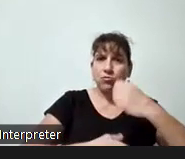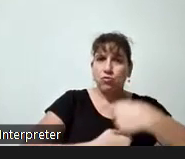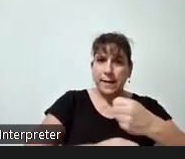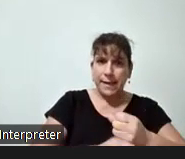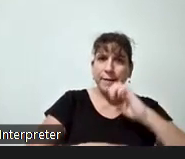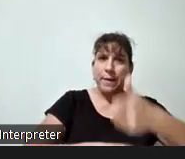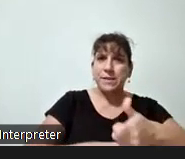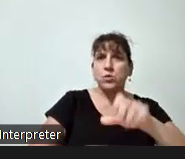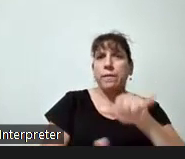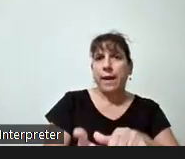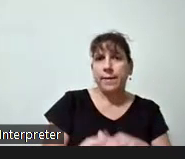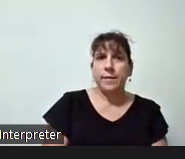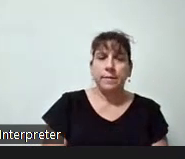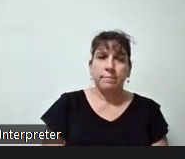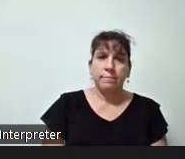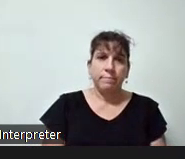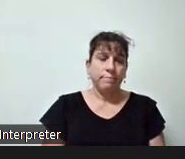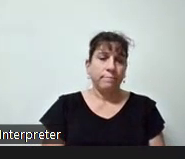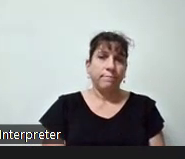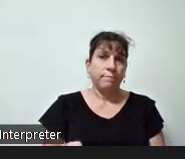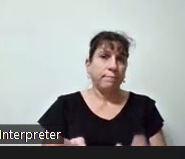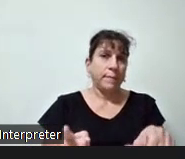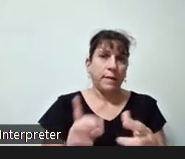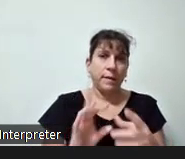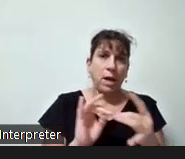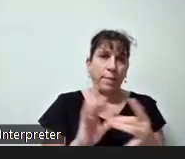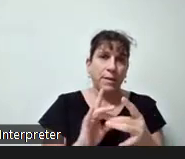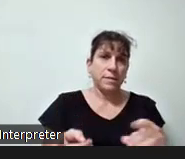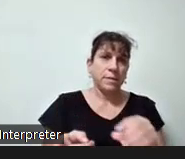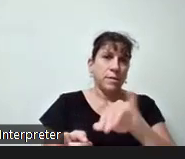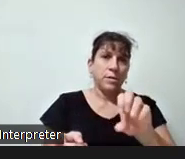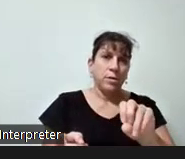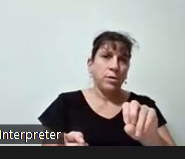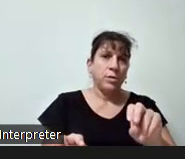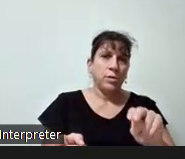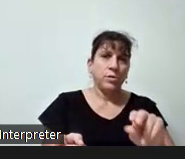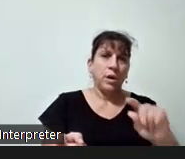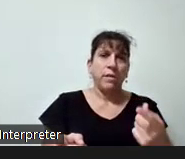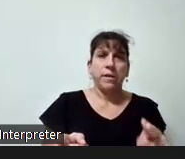upon. Do you have any additional context to that, Jonathan?